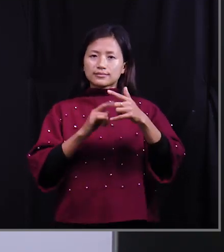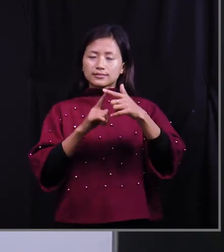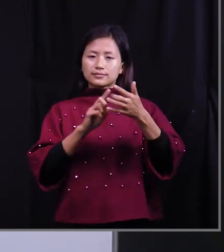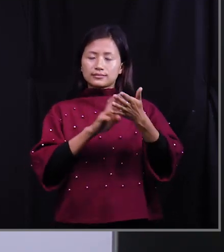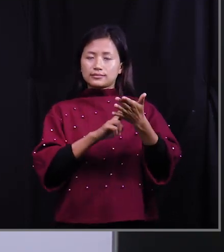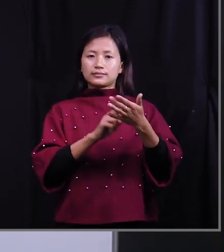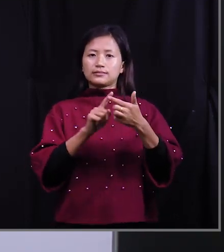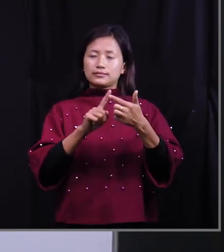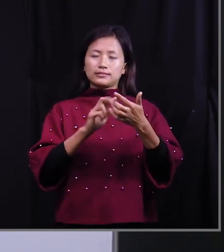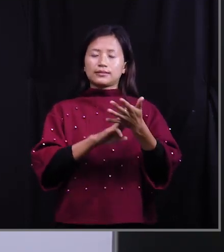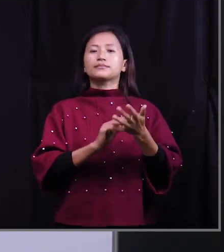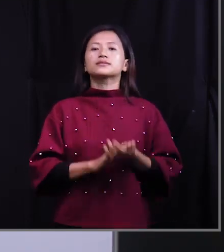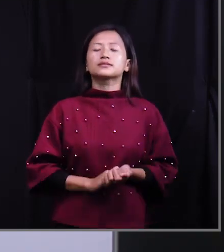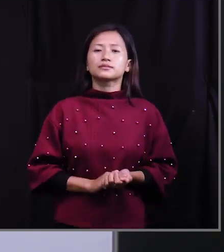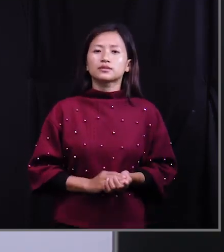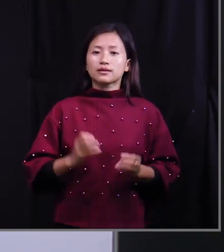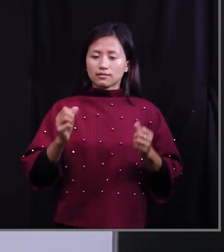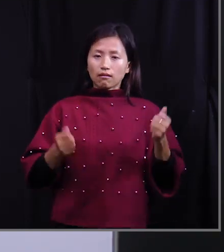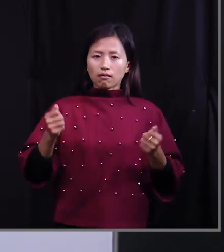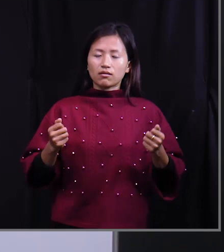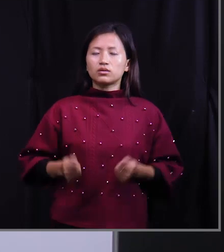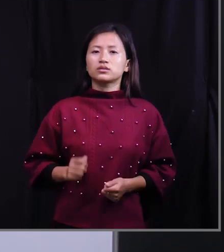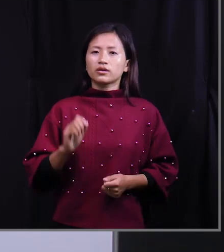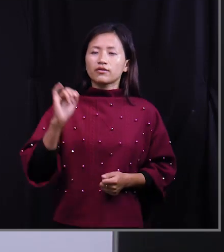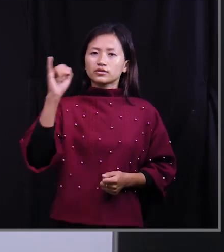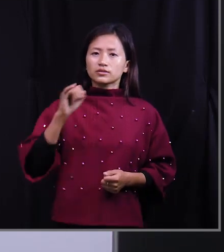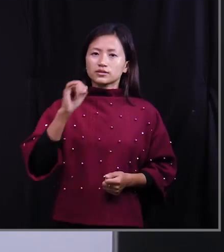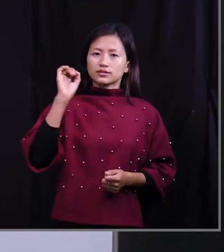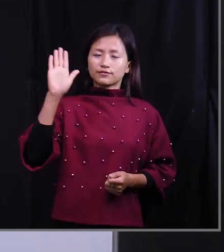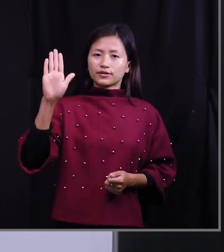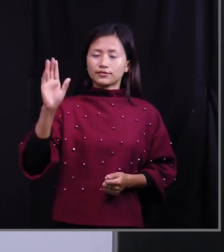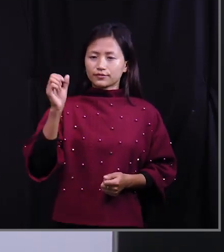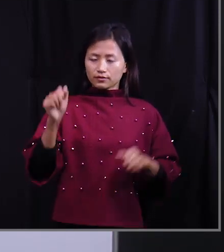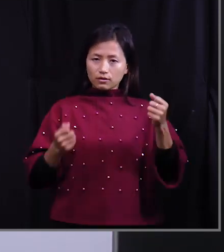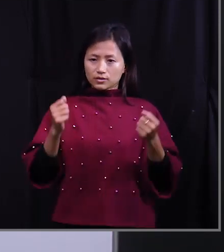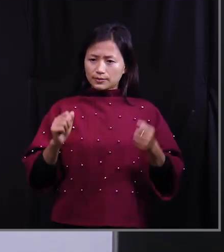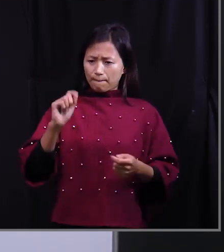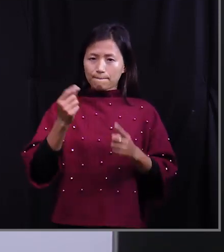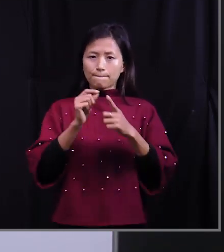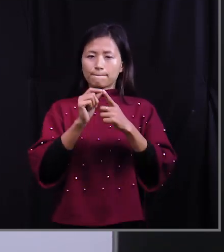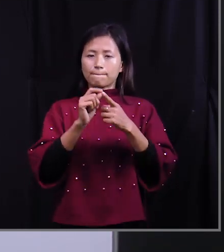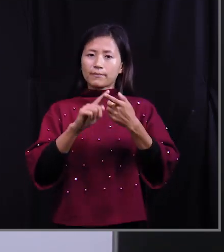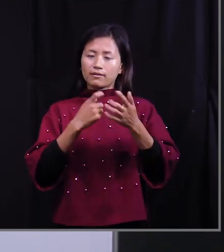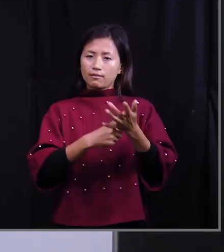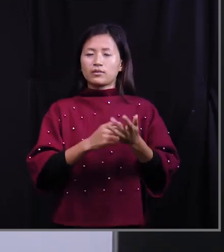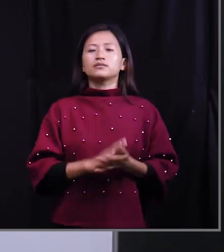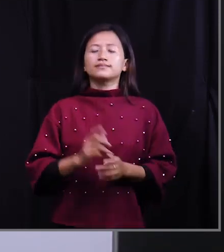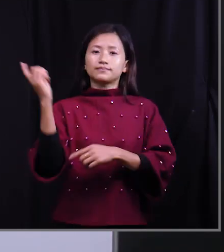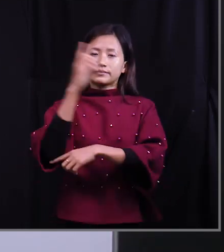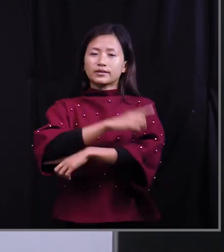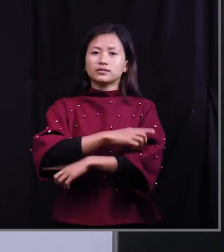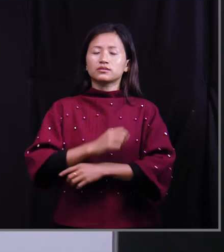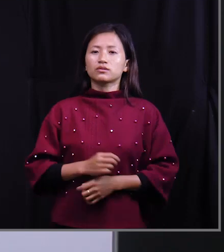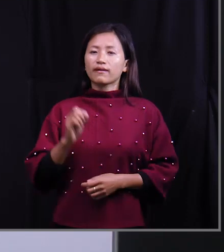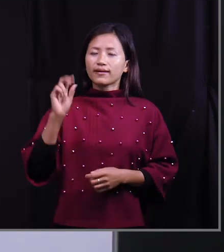they have produced these steam cars from 65 cars per day to 80 cars per day, and